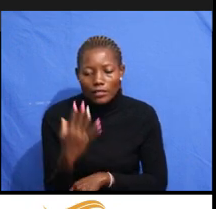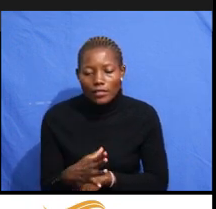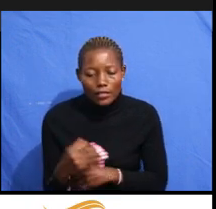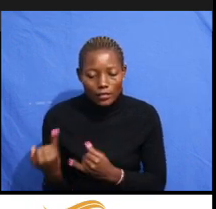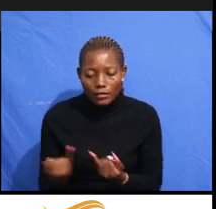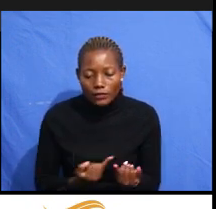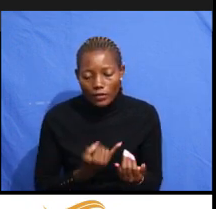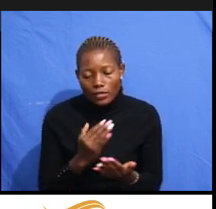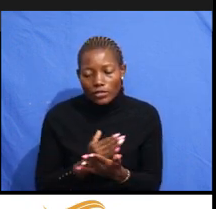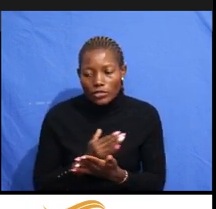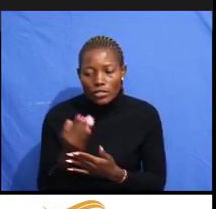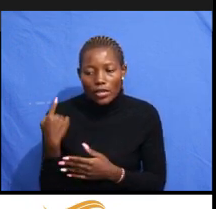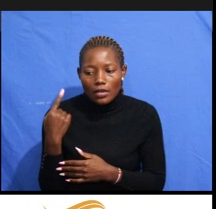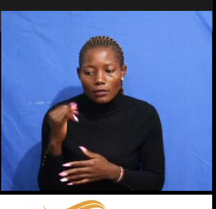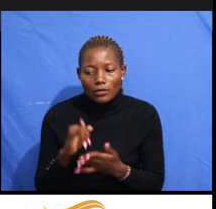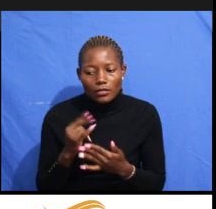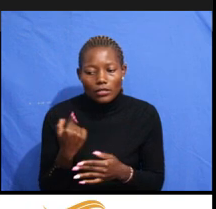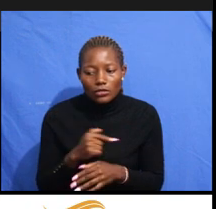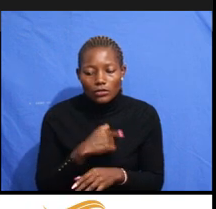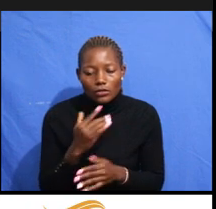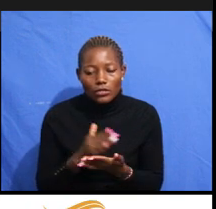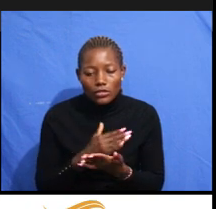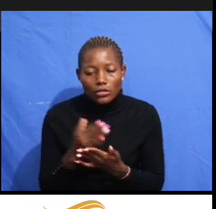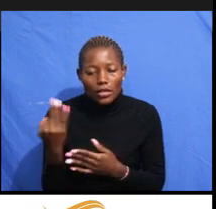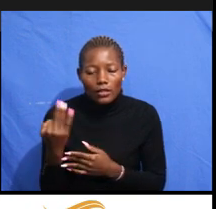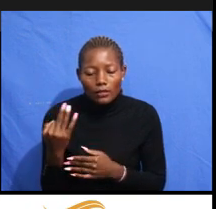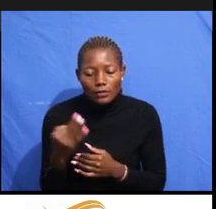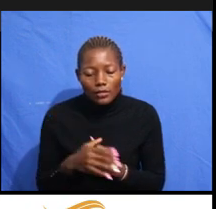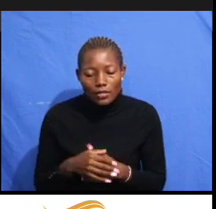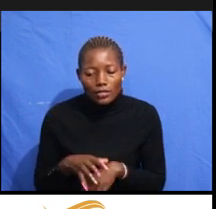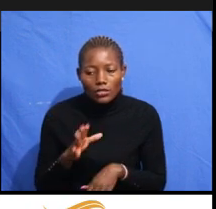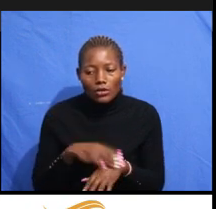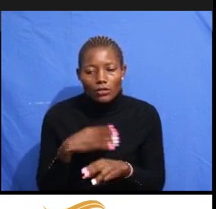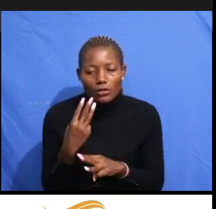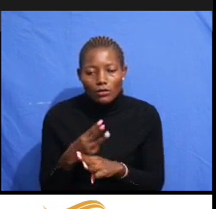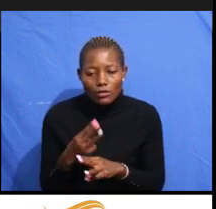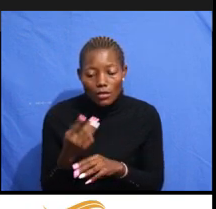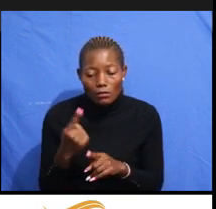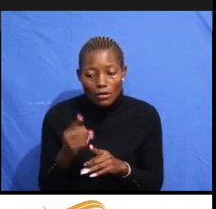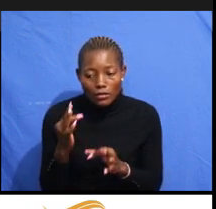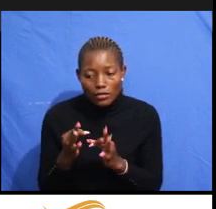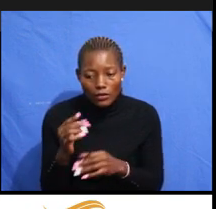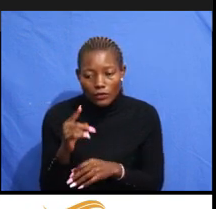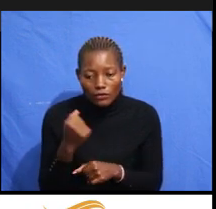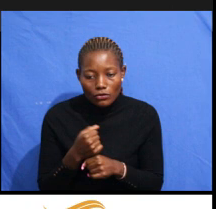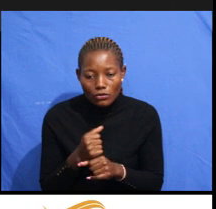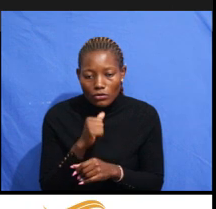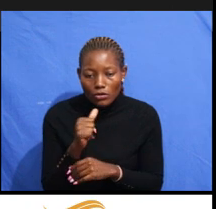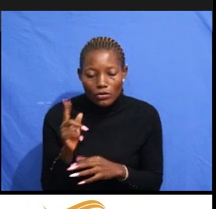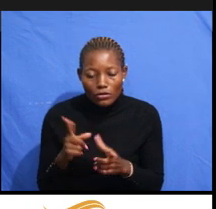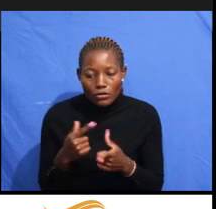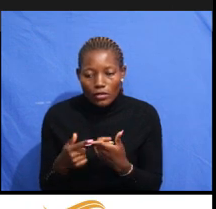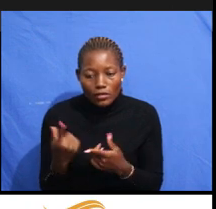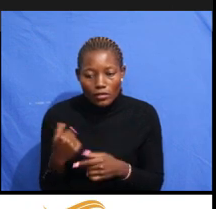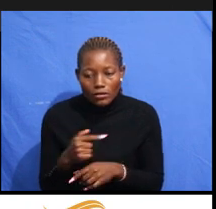your number so that you can share this presentation on the WhatsApp line. But if you do not, we'll